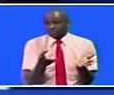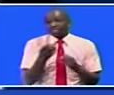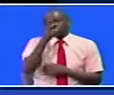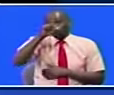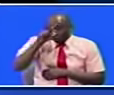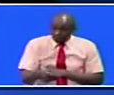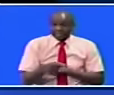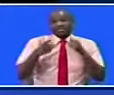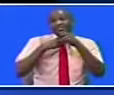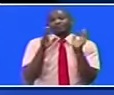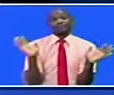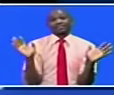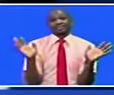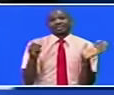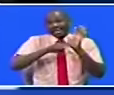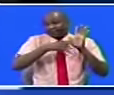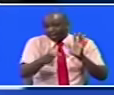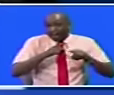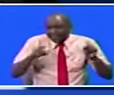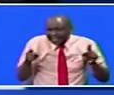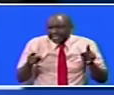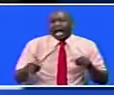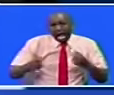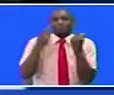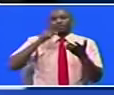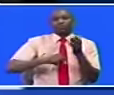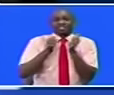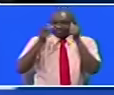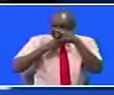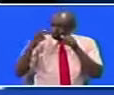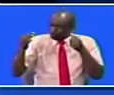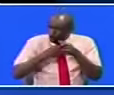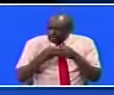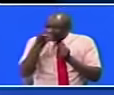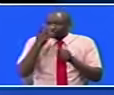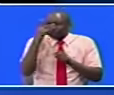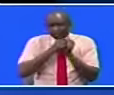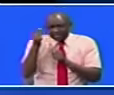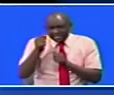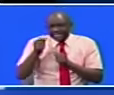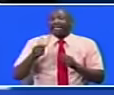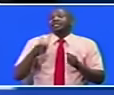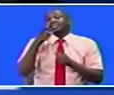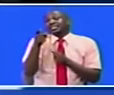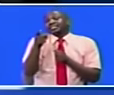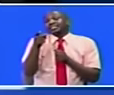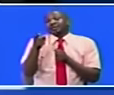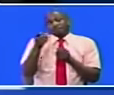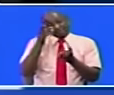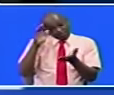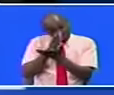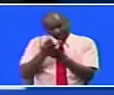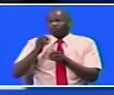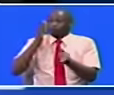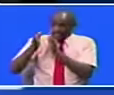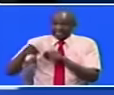over 2,000 shillings. But the account came alive on the 17th of August 2015 when the State Department for Planning paid in